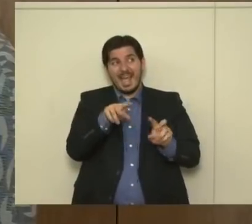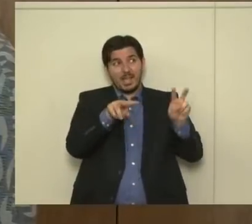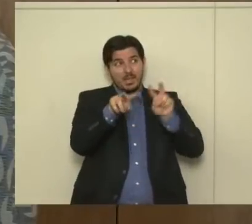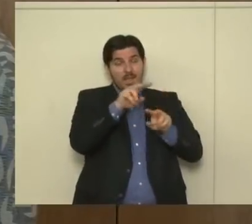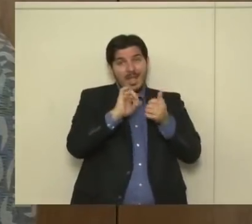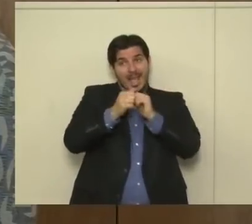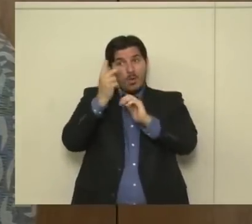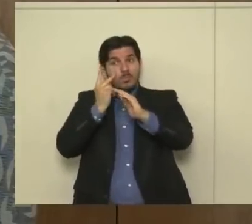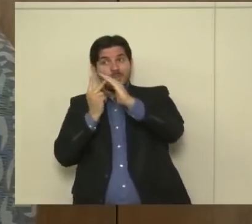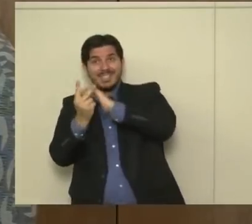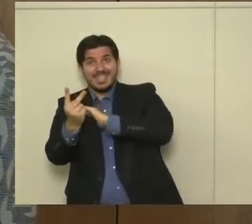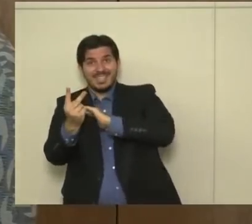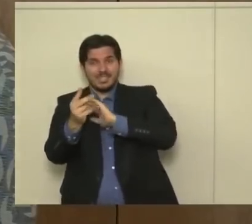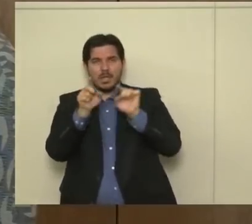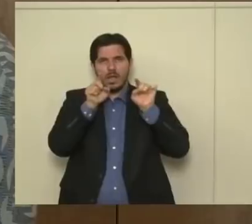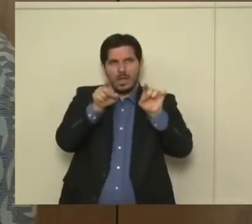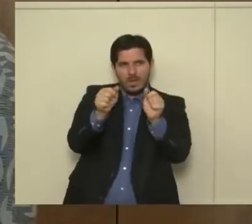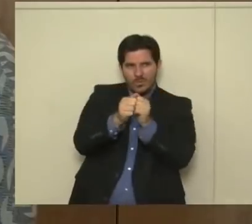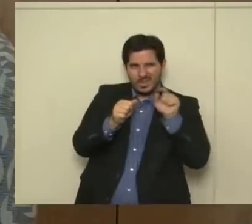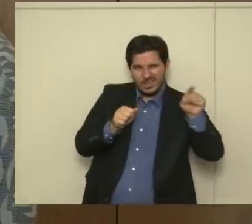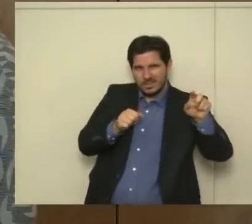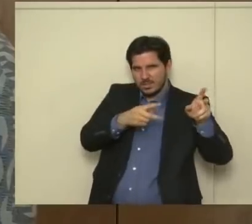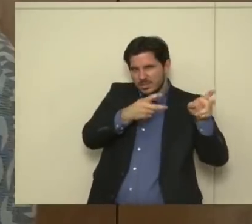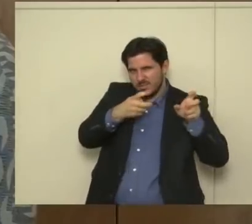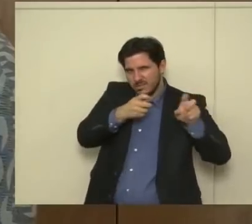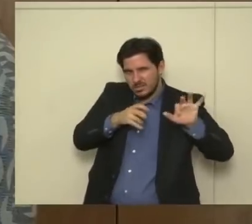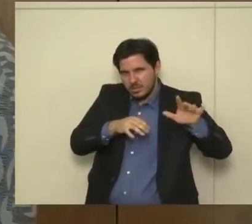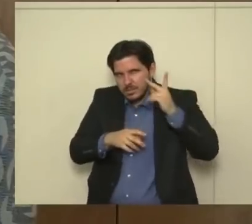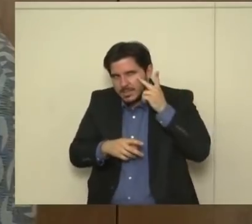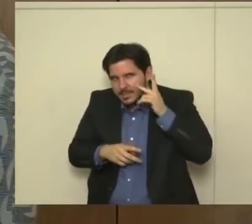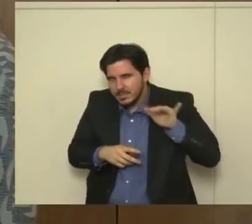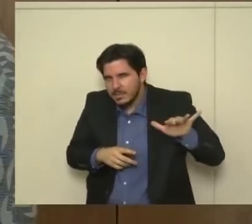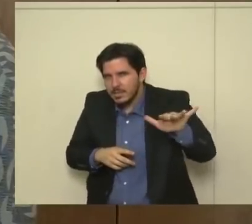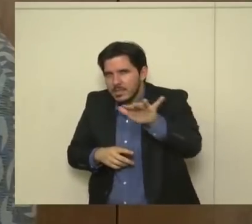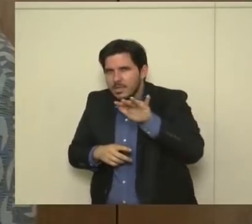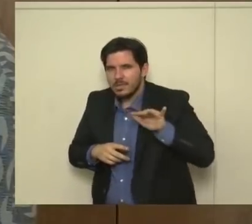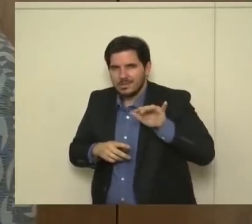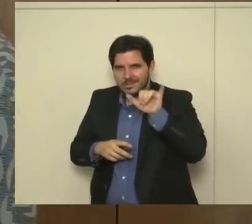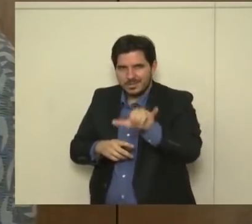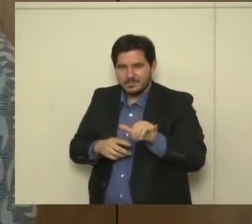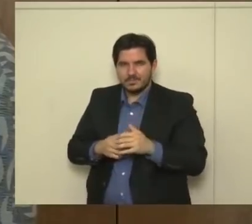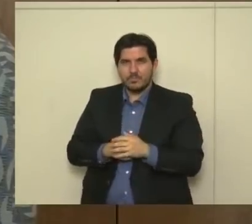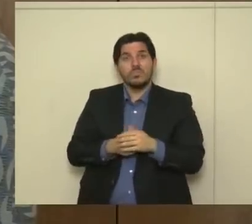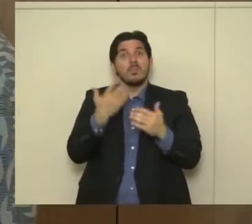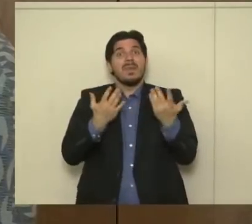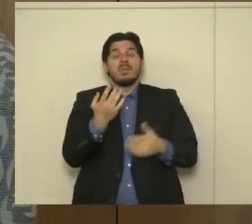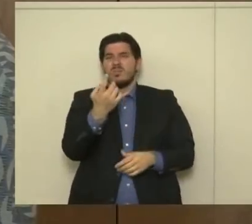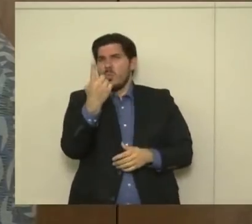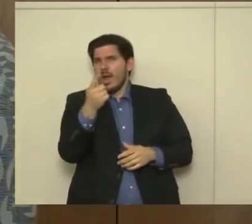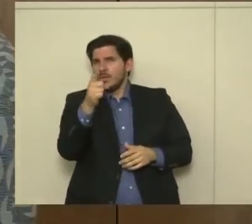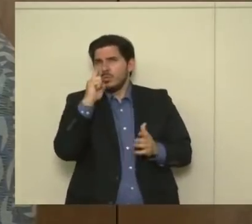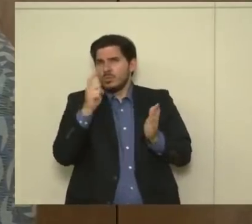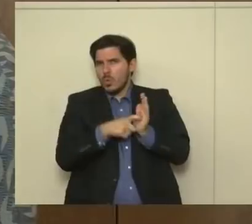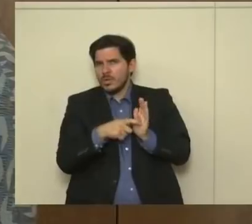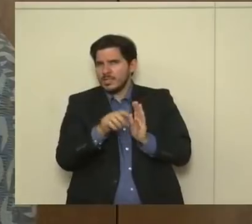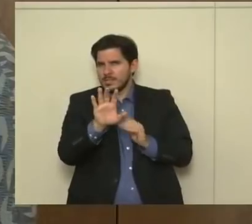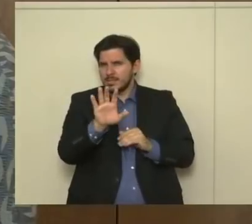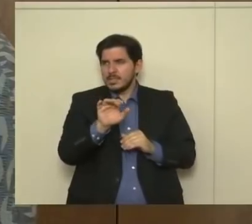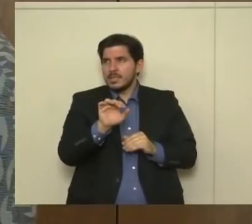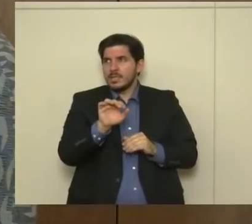those predictions. One last thing about that you might have been noticing, Michael, is that because we're pushing